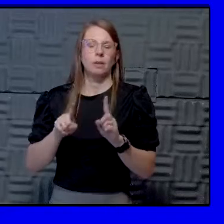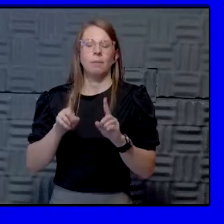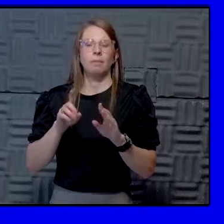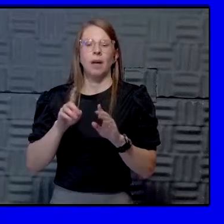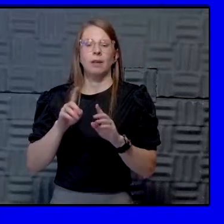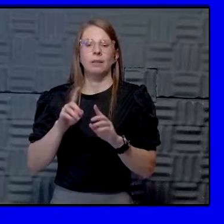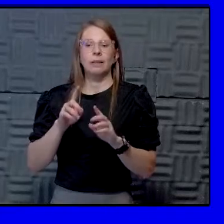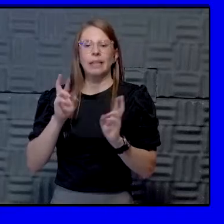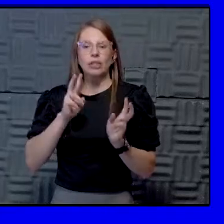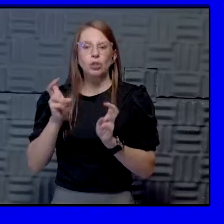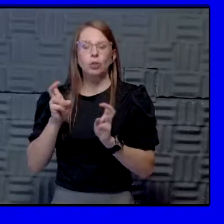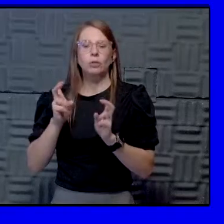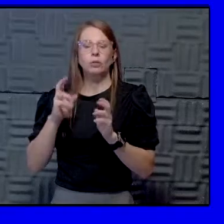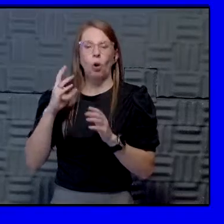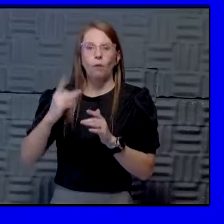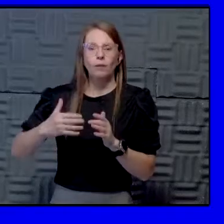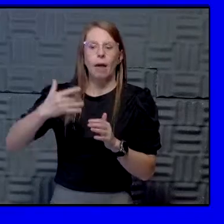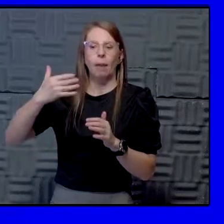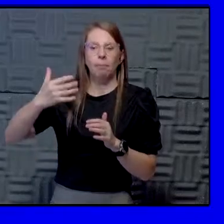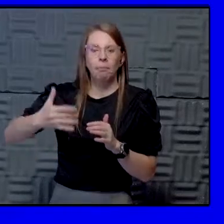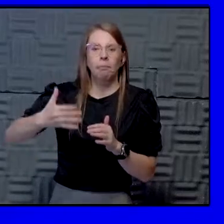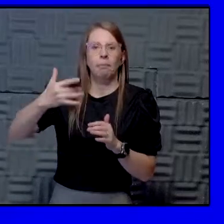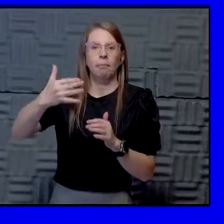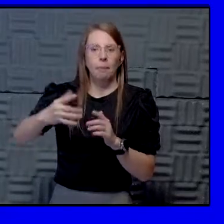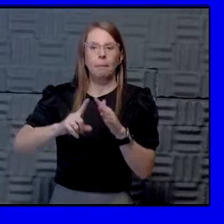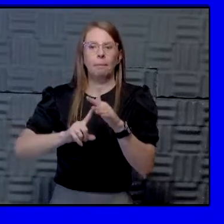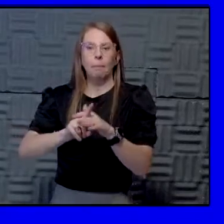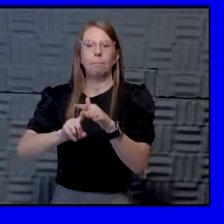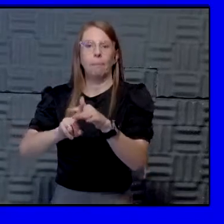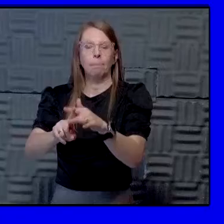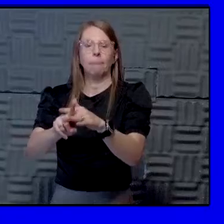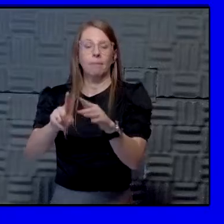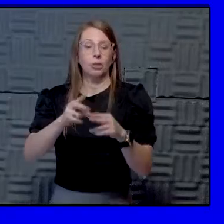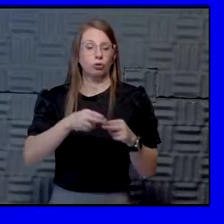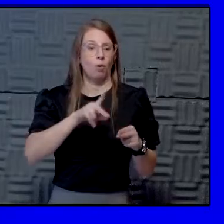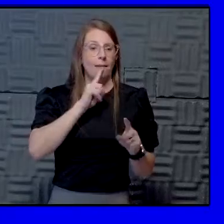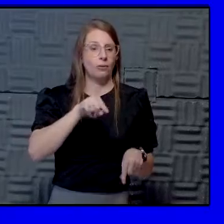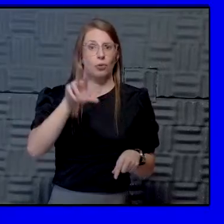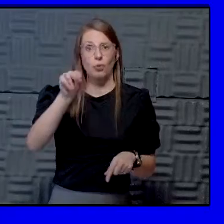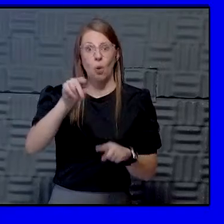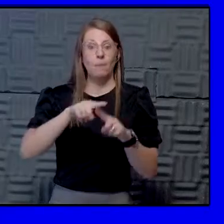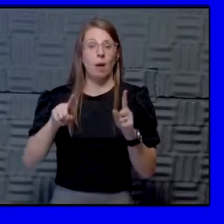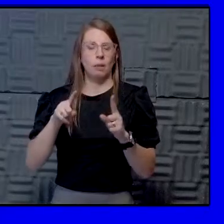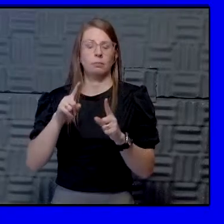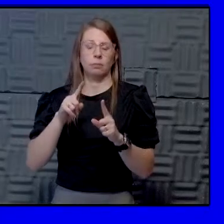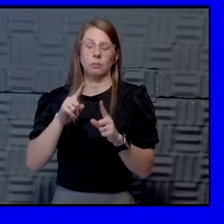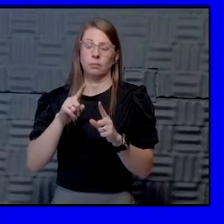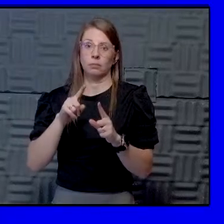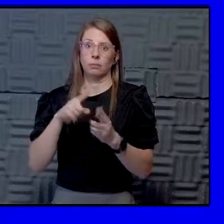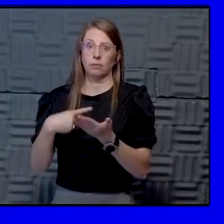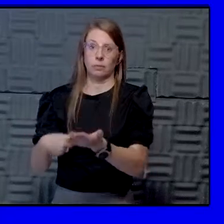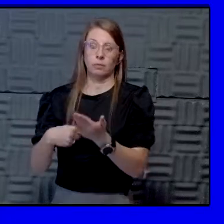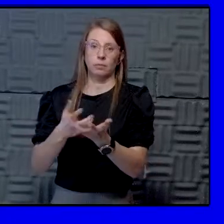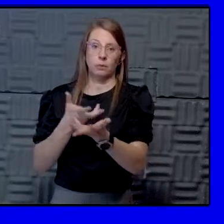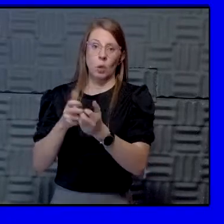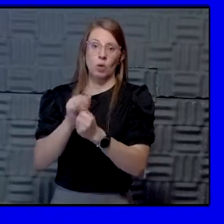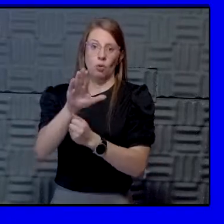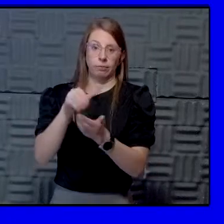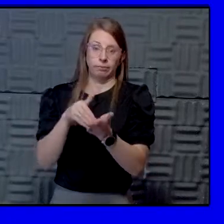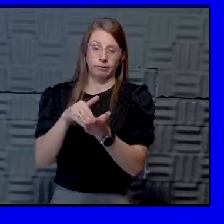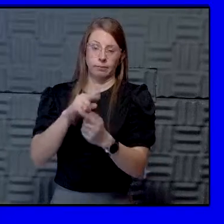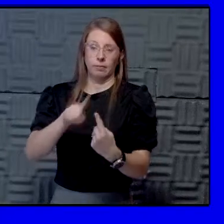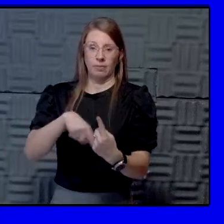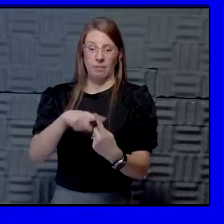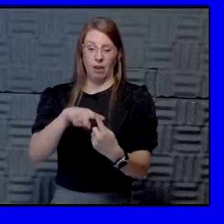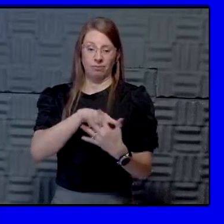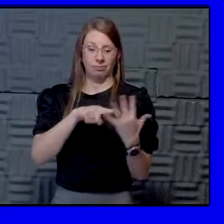of issues over time. So the short answer is no, but certainly talk with your physician about those